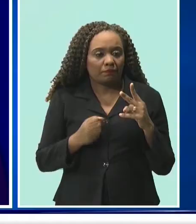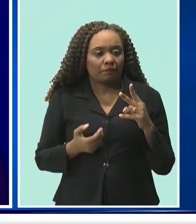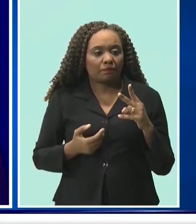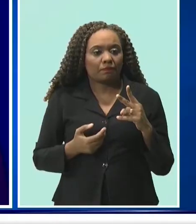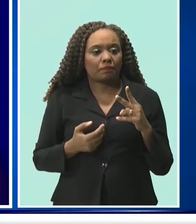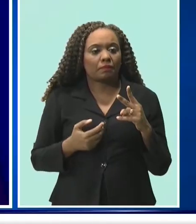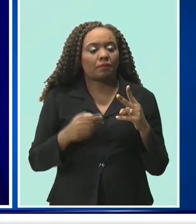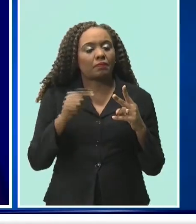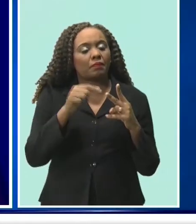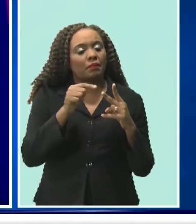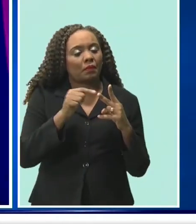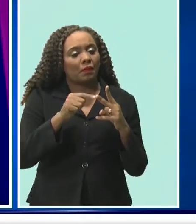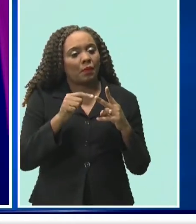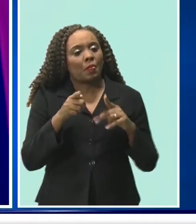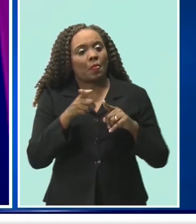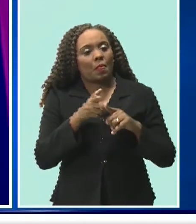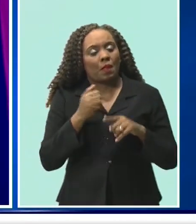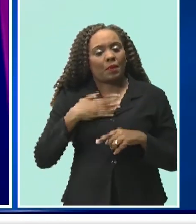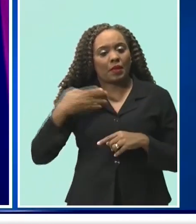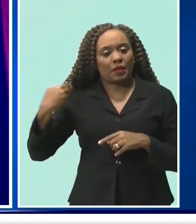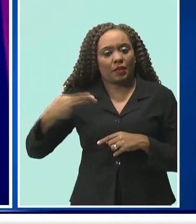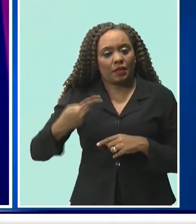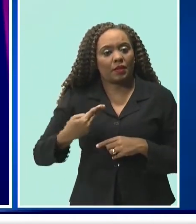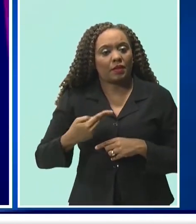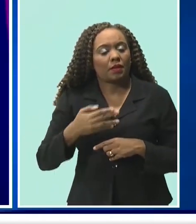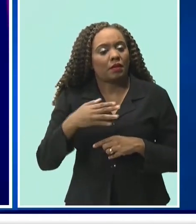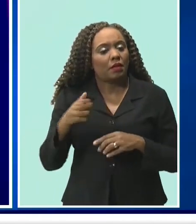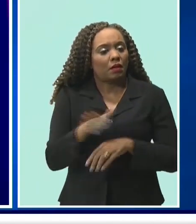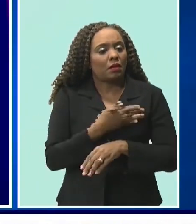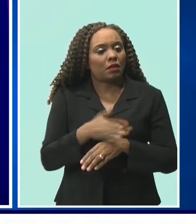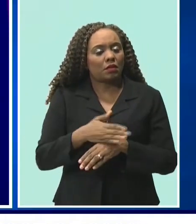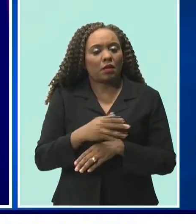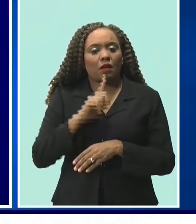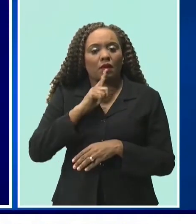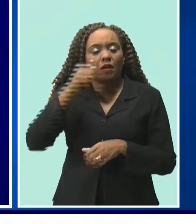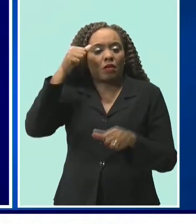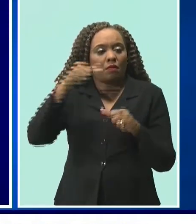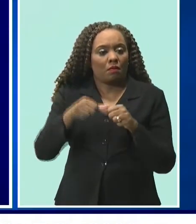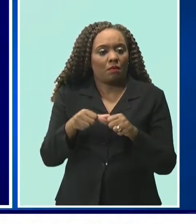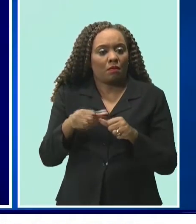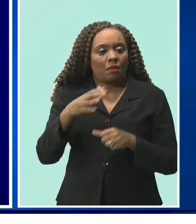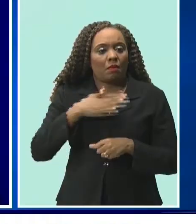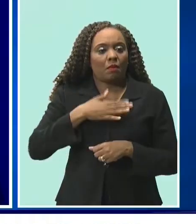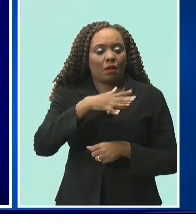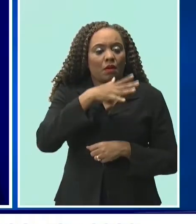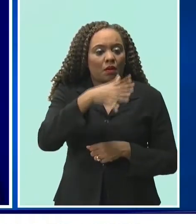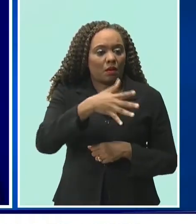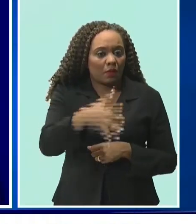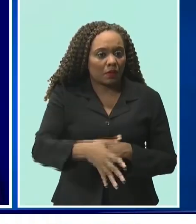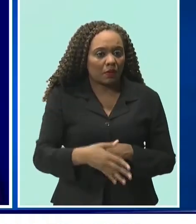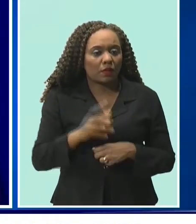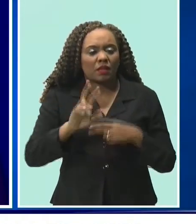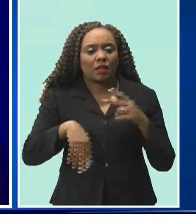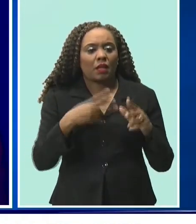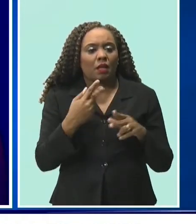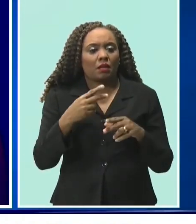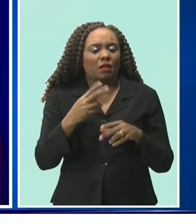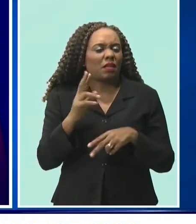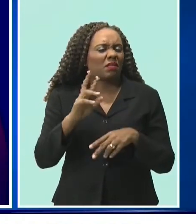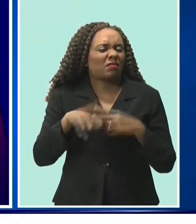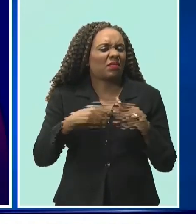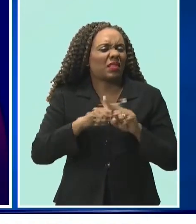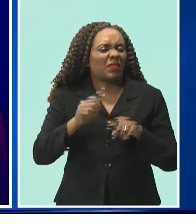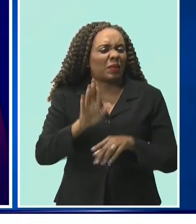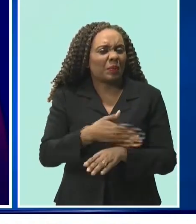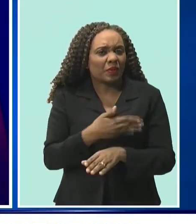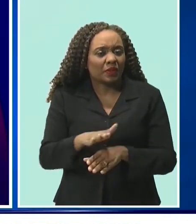my roots. My grandmother is a song that's dedicated to her, the Kadas, you know, the kind of music I grew up on.